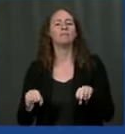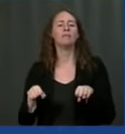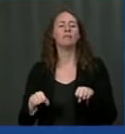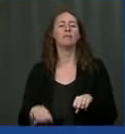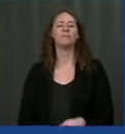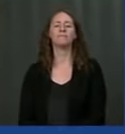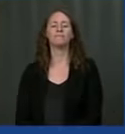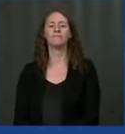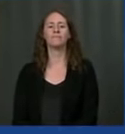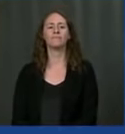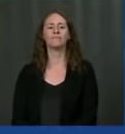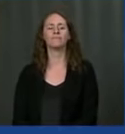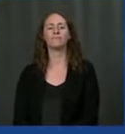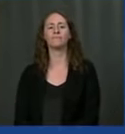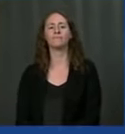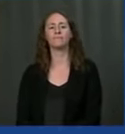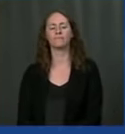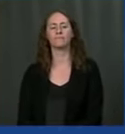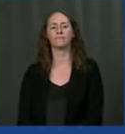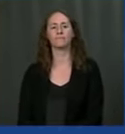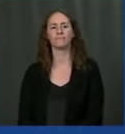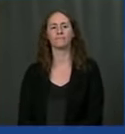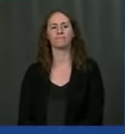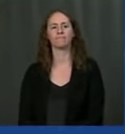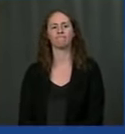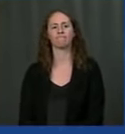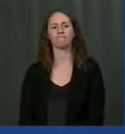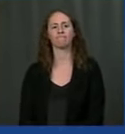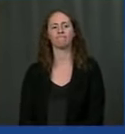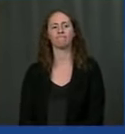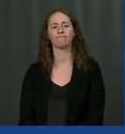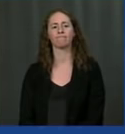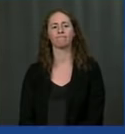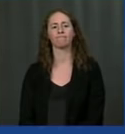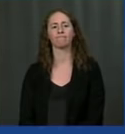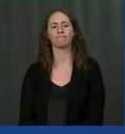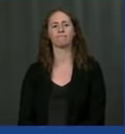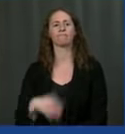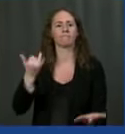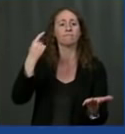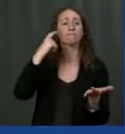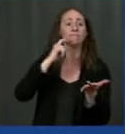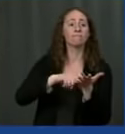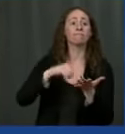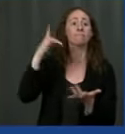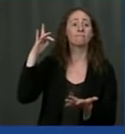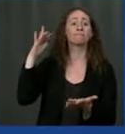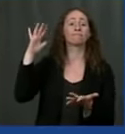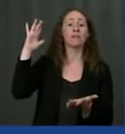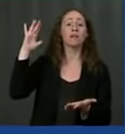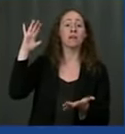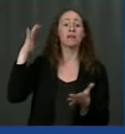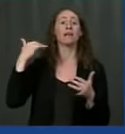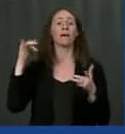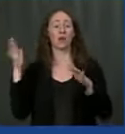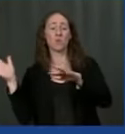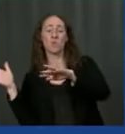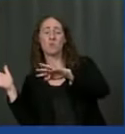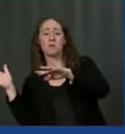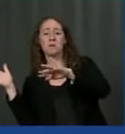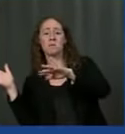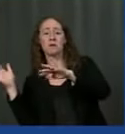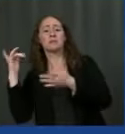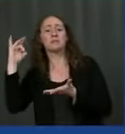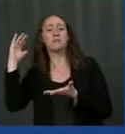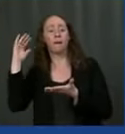which really is challenging, has slowed down to about 8 miles an hour, and so that's the reason it's going to stay in the state for